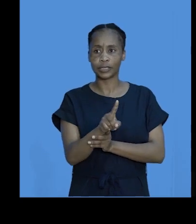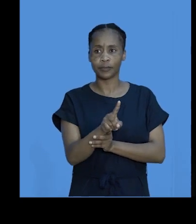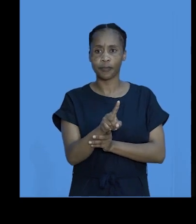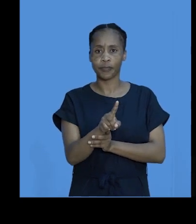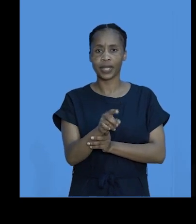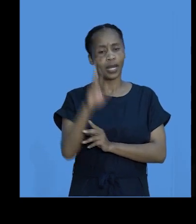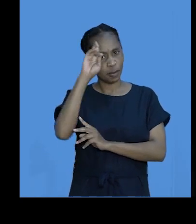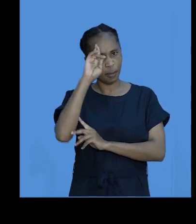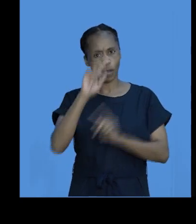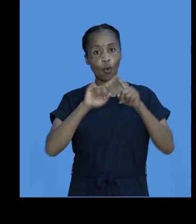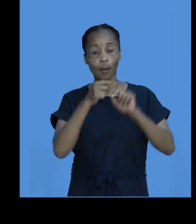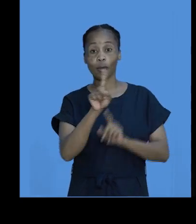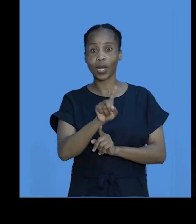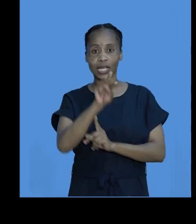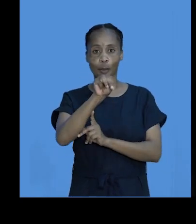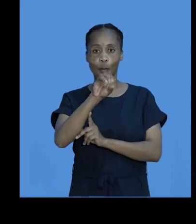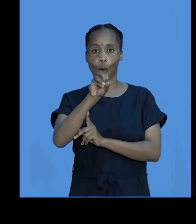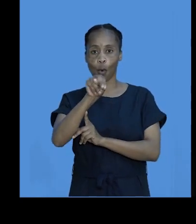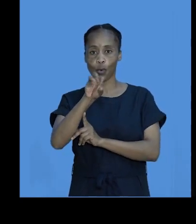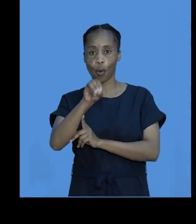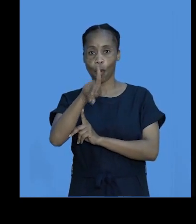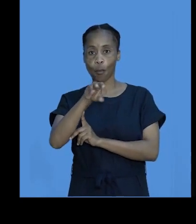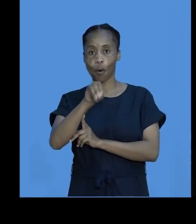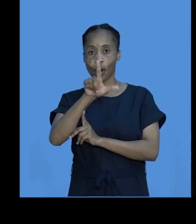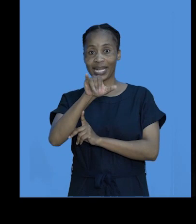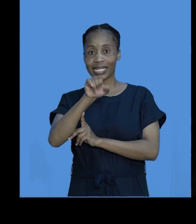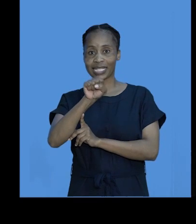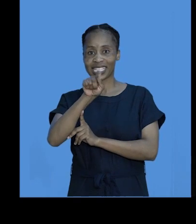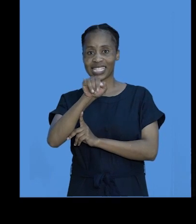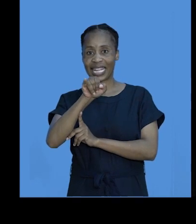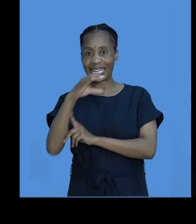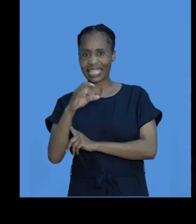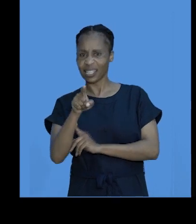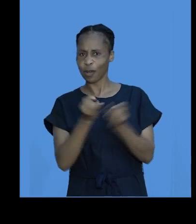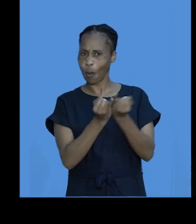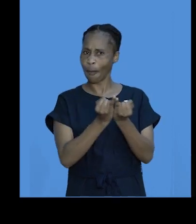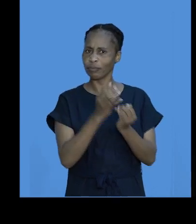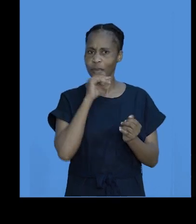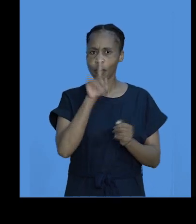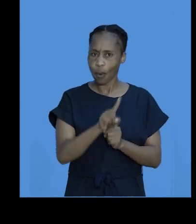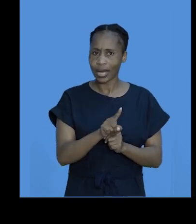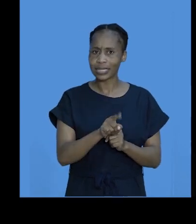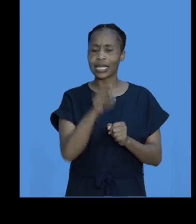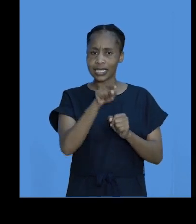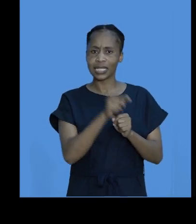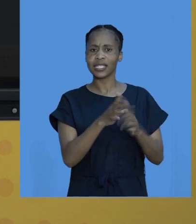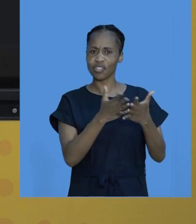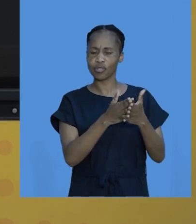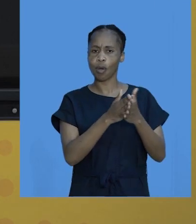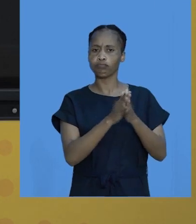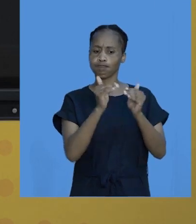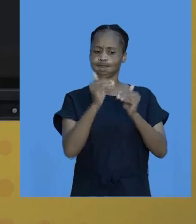boys and girls, when we speak of monopolistic, the monopolistic competitor, it is a combination or it's a hybrid